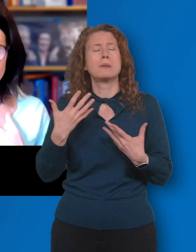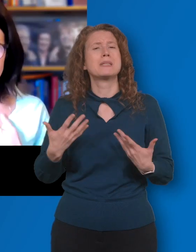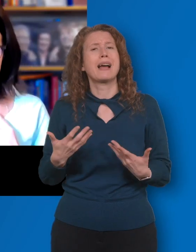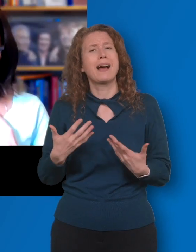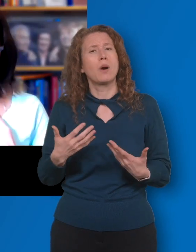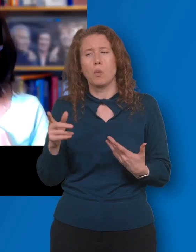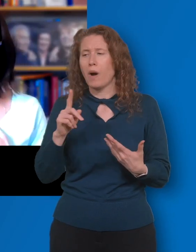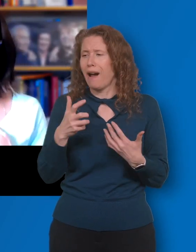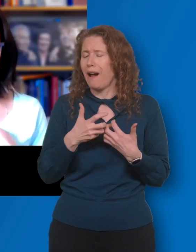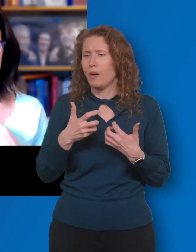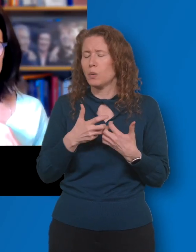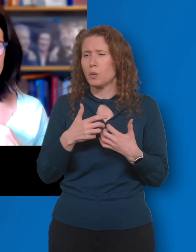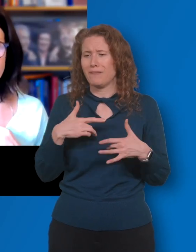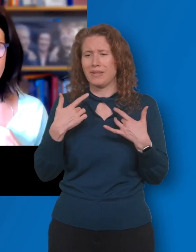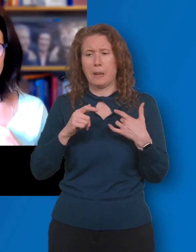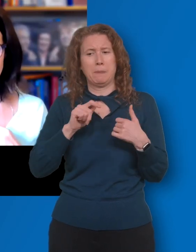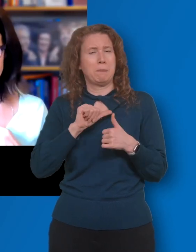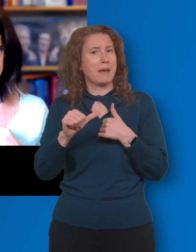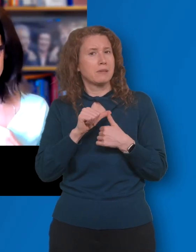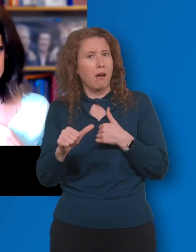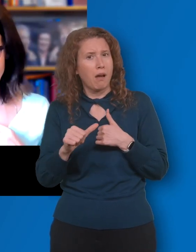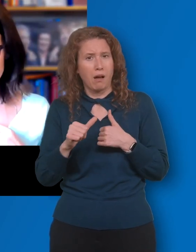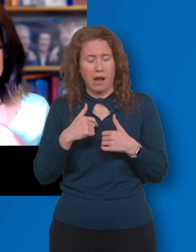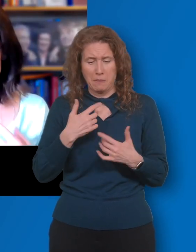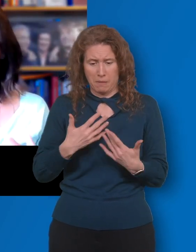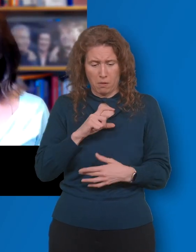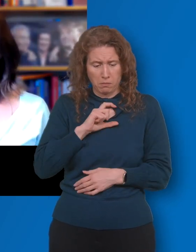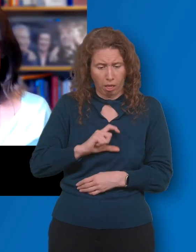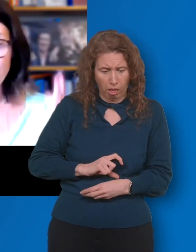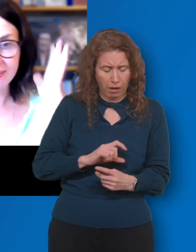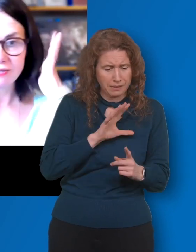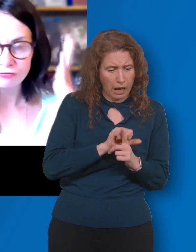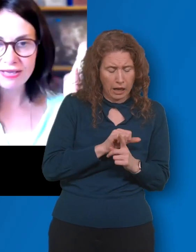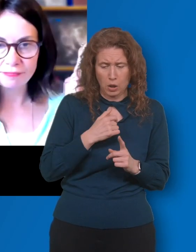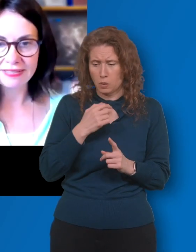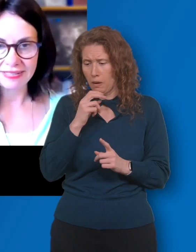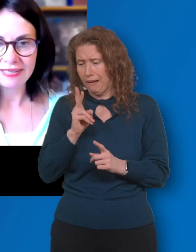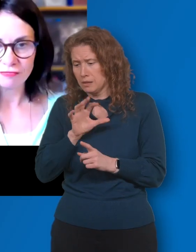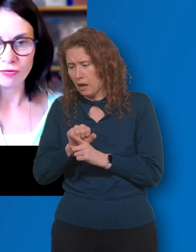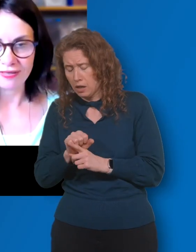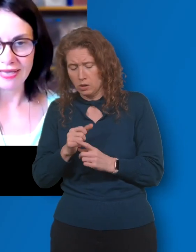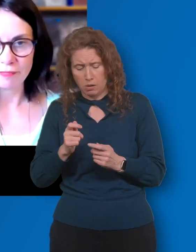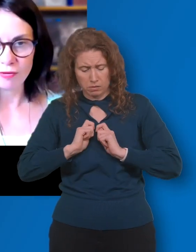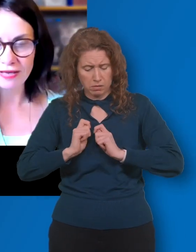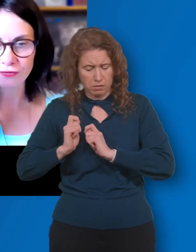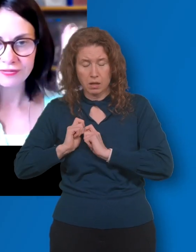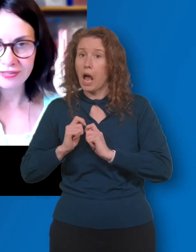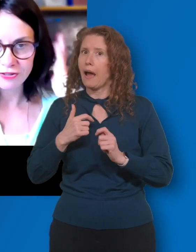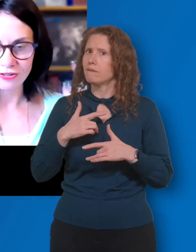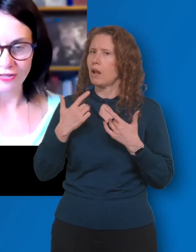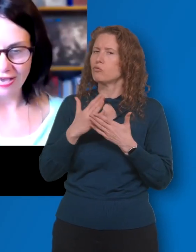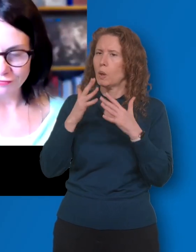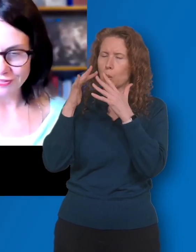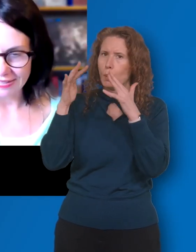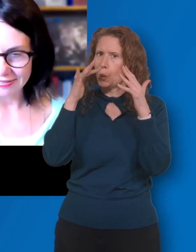make me feel better about myself? And I remember, I felt incredibly tearful in that moment. I thought,